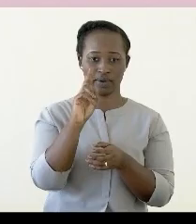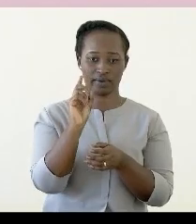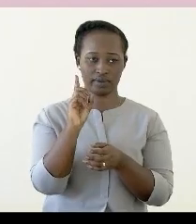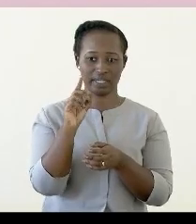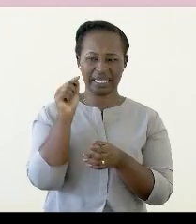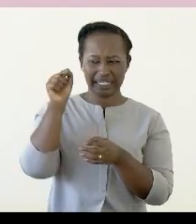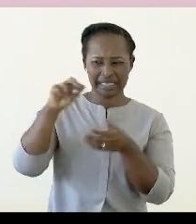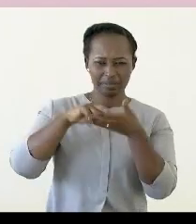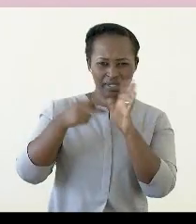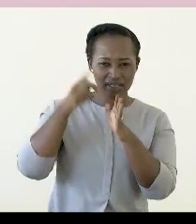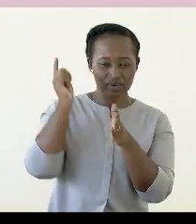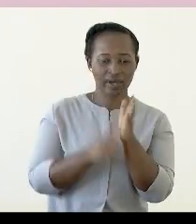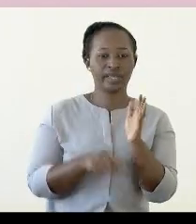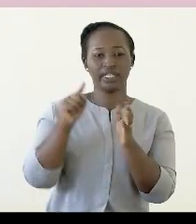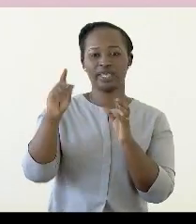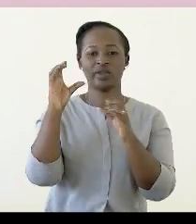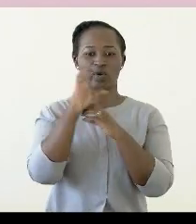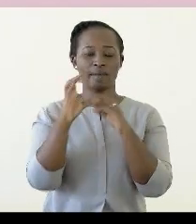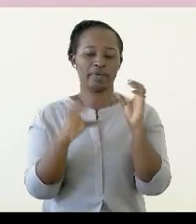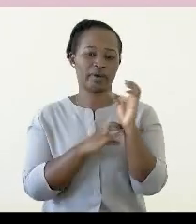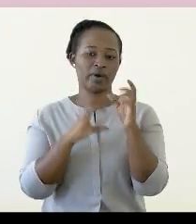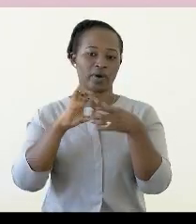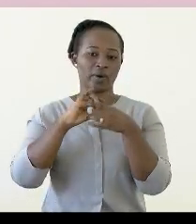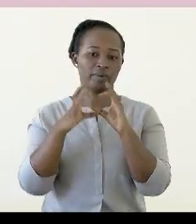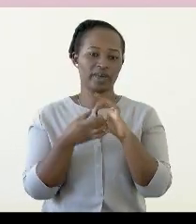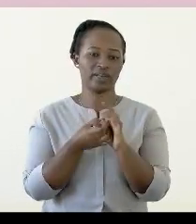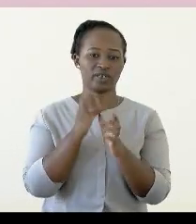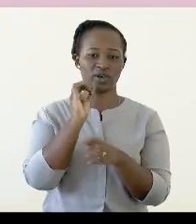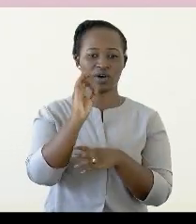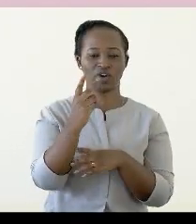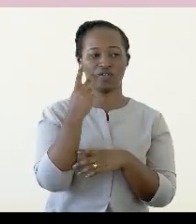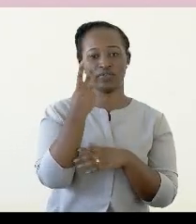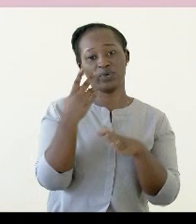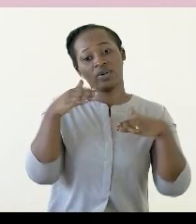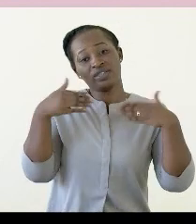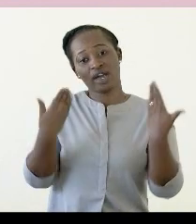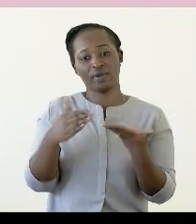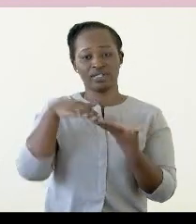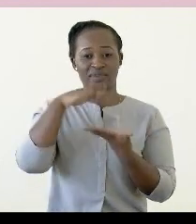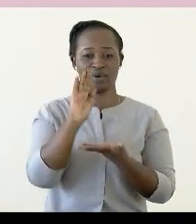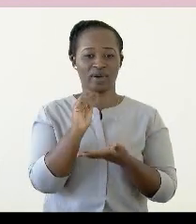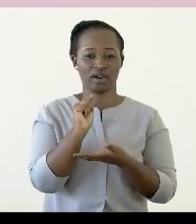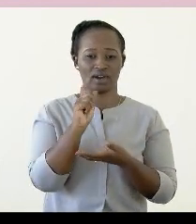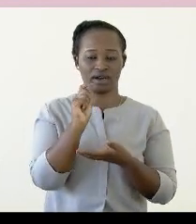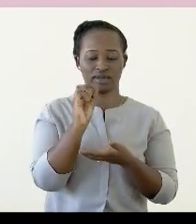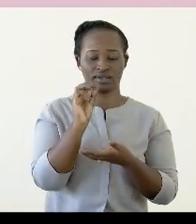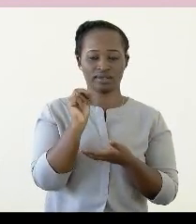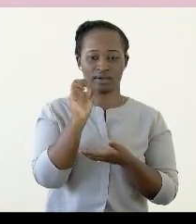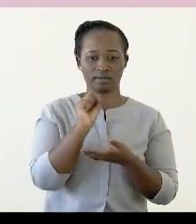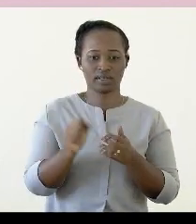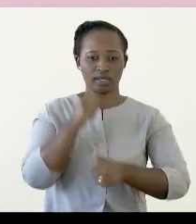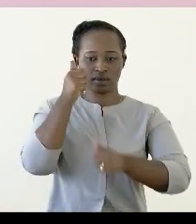said that it is a chemical combination of 2 or more atoms which come